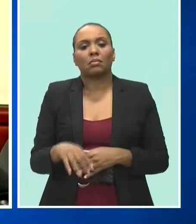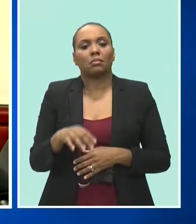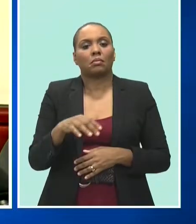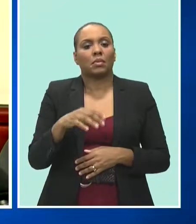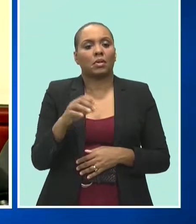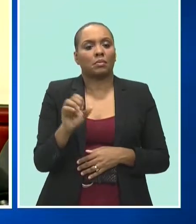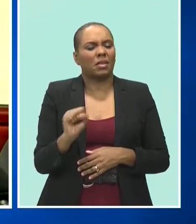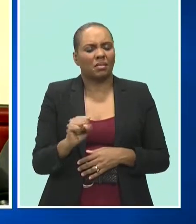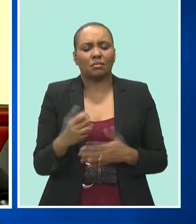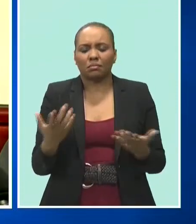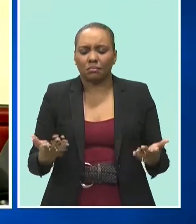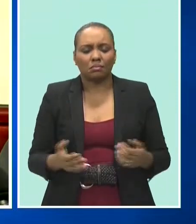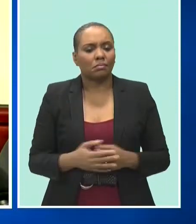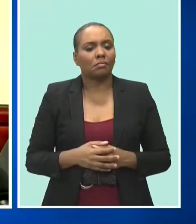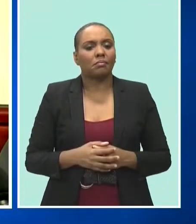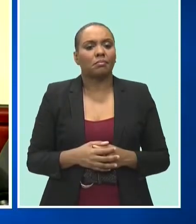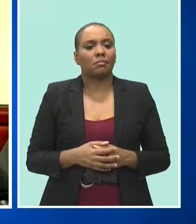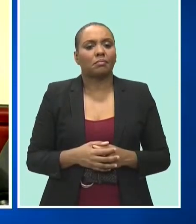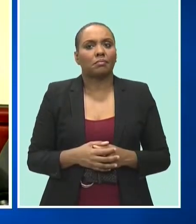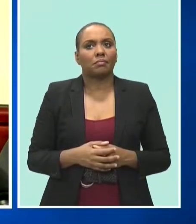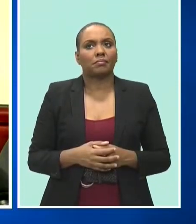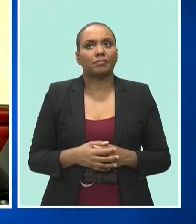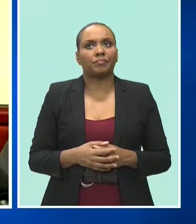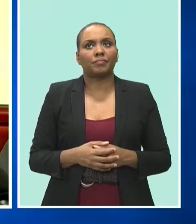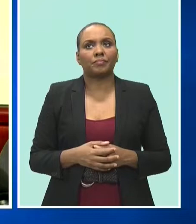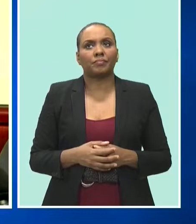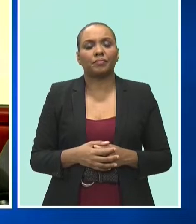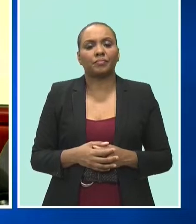and Speightstown. The cost of the